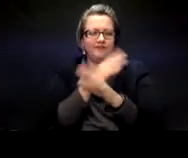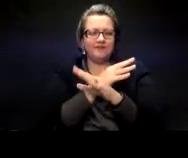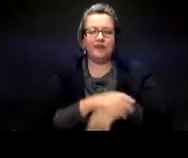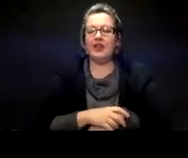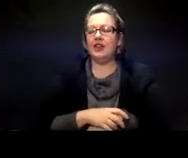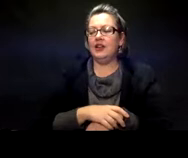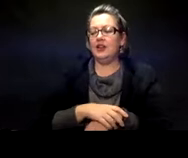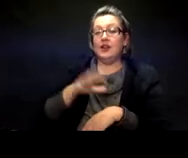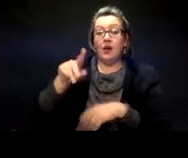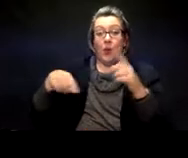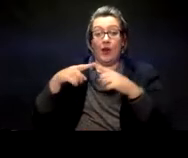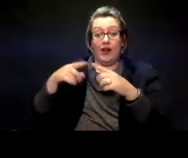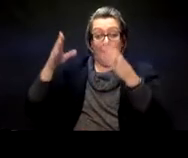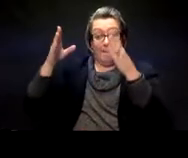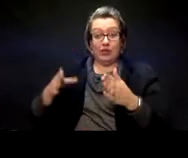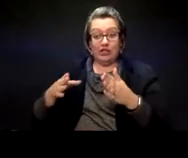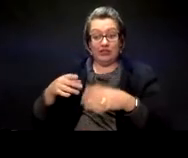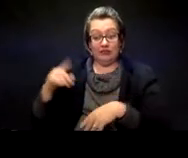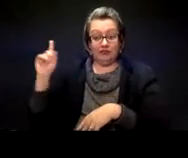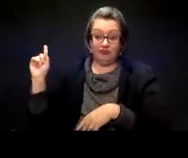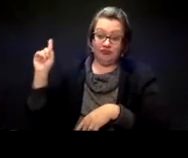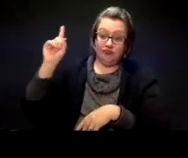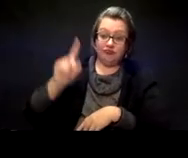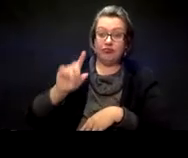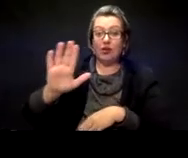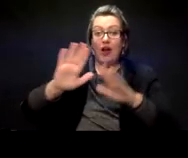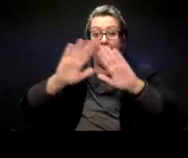And now using relay service.